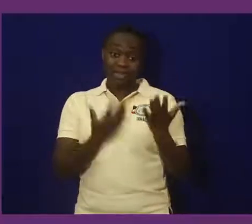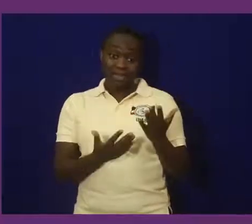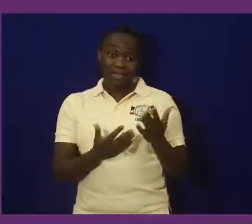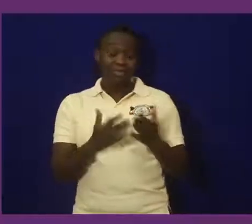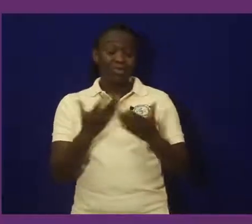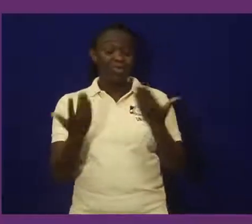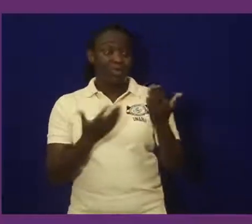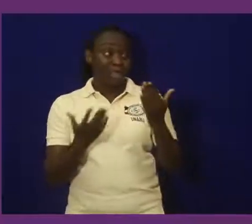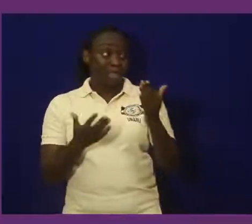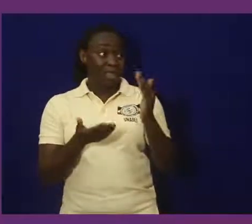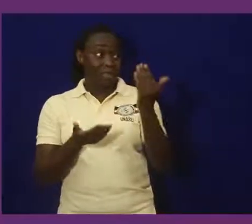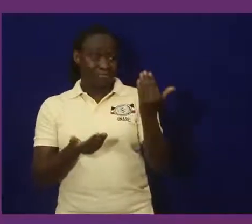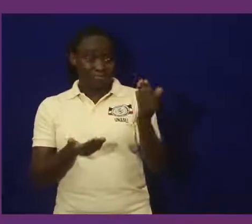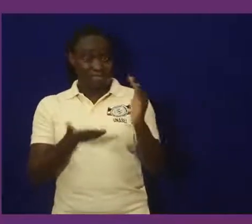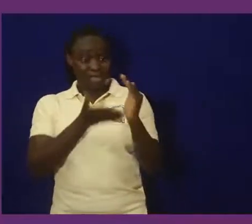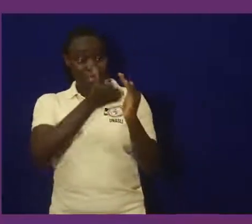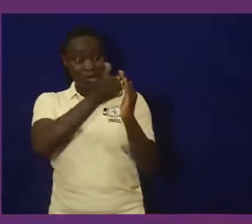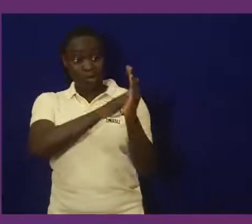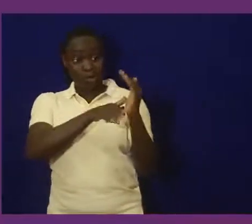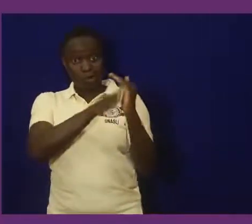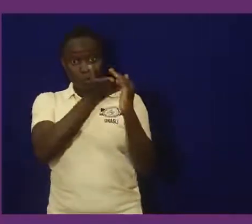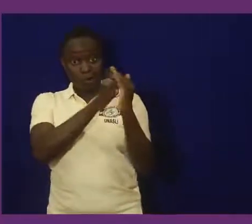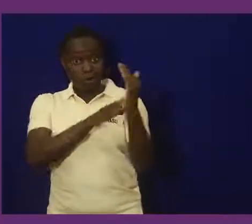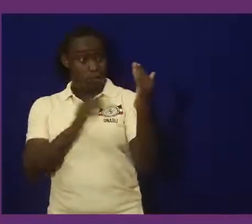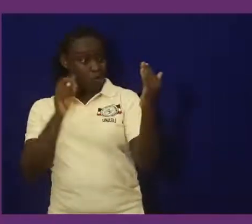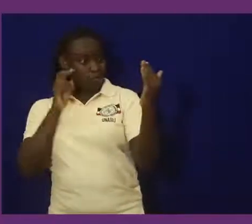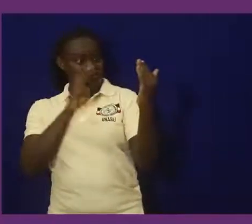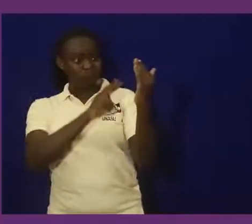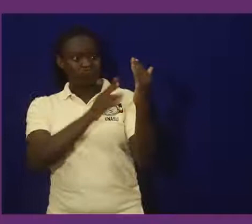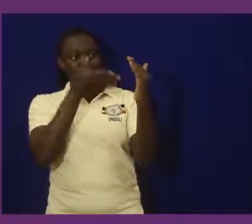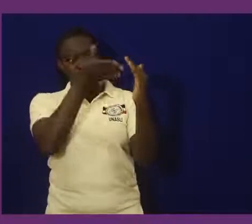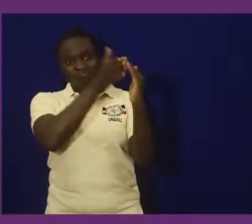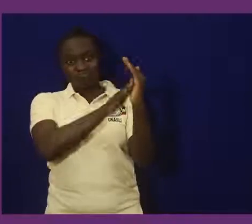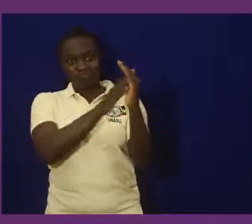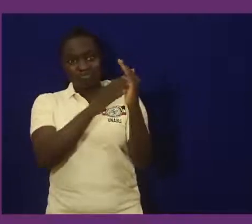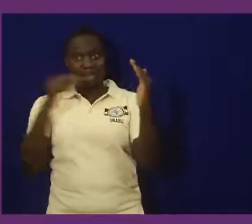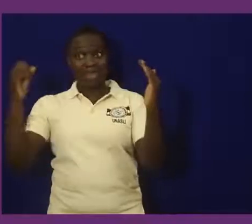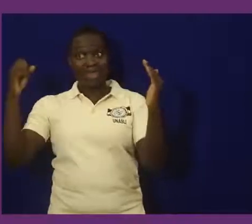The one where the reflecting surface is inside the curve